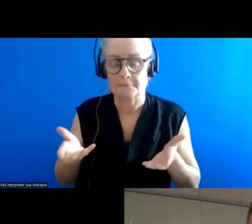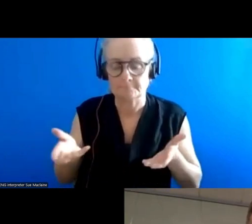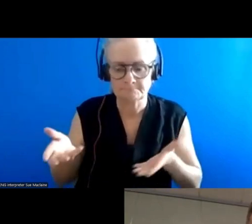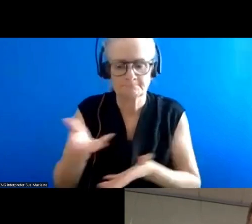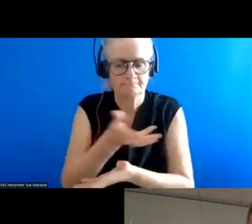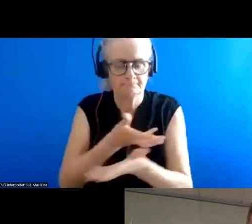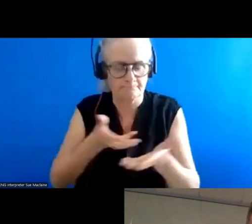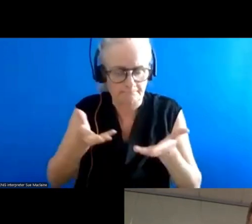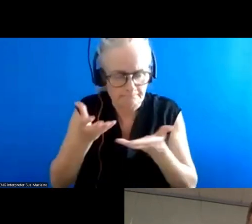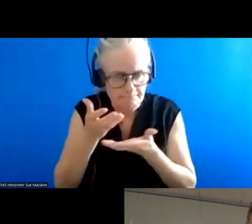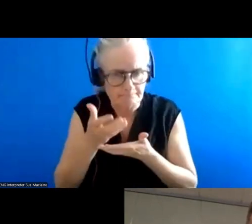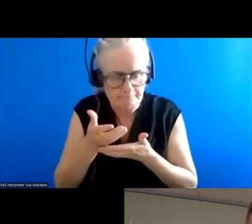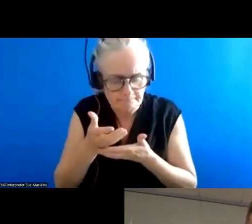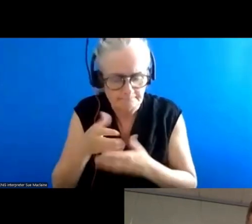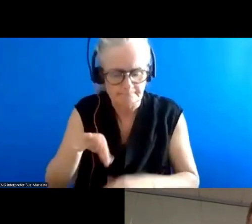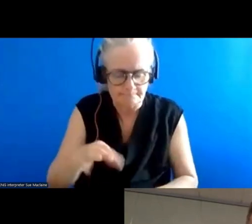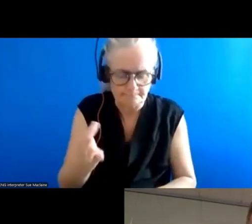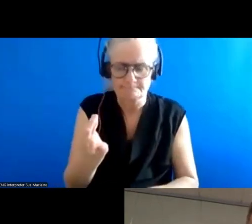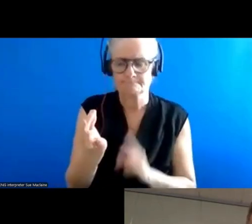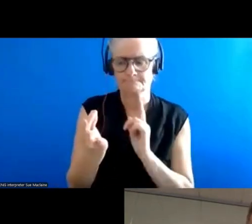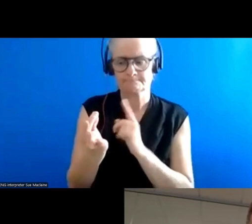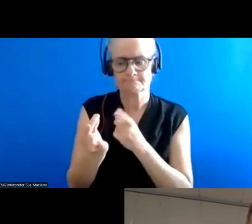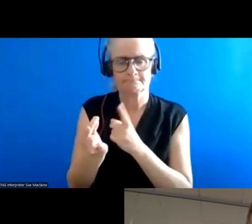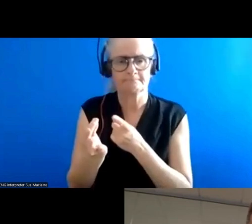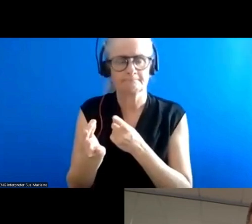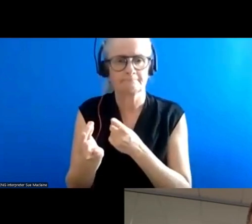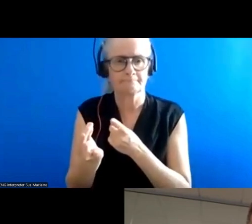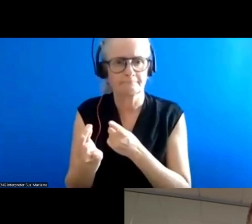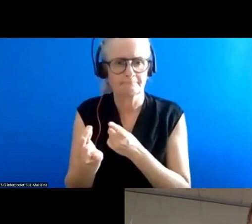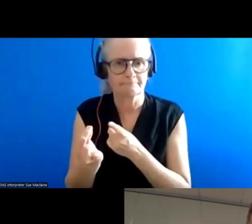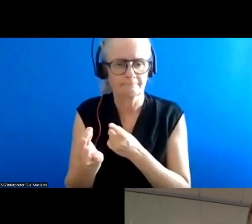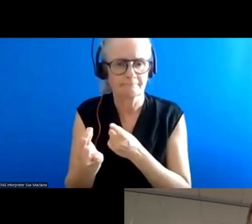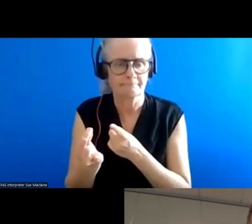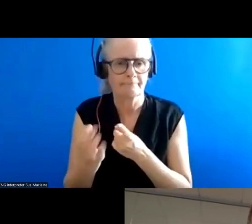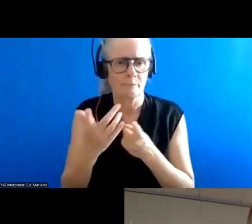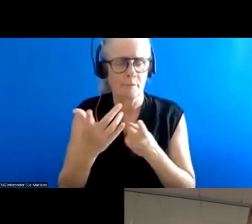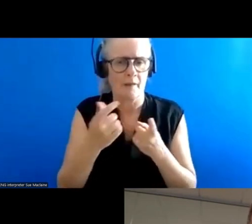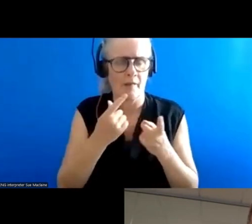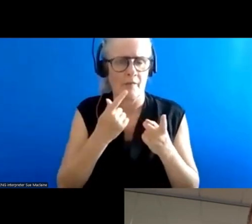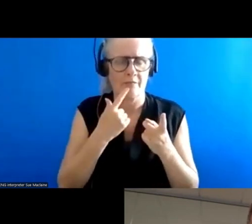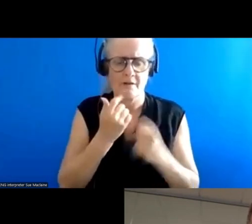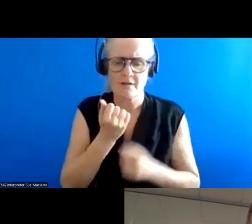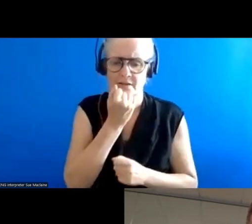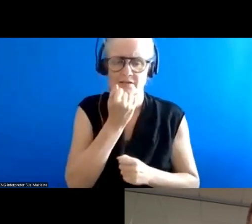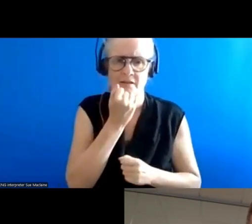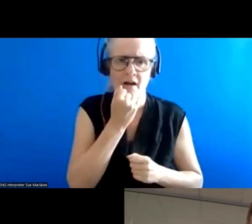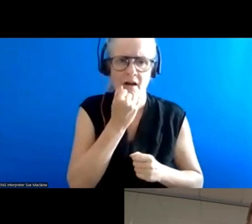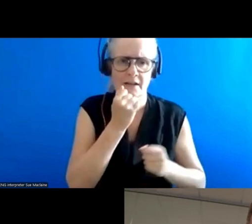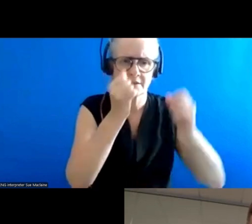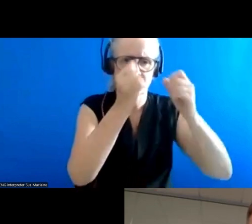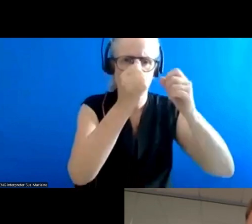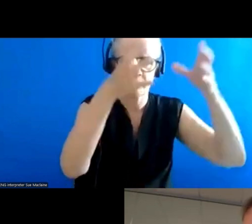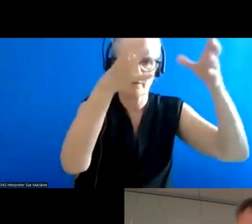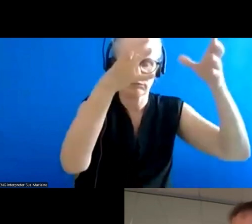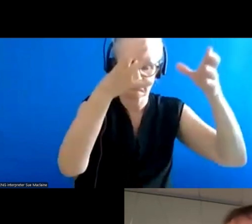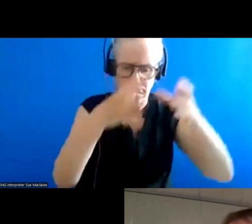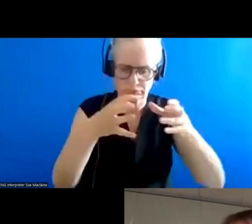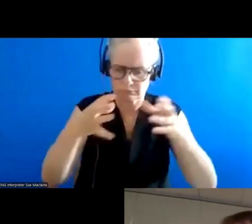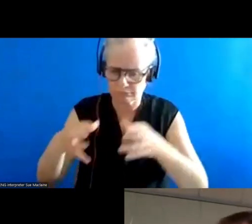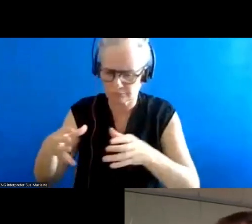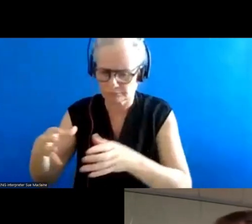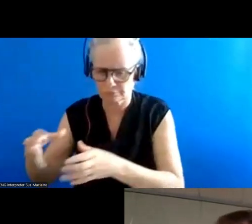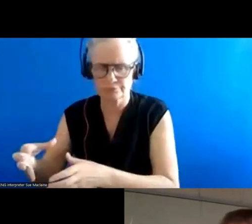that there is potentially a hierarchy of sizes, which then affects a hierarchy of investment, which